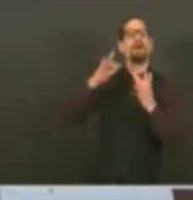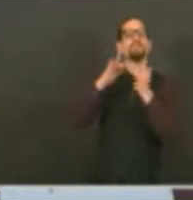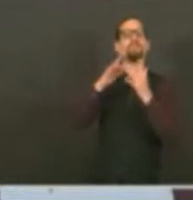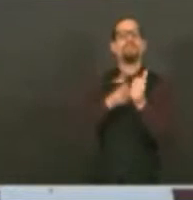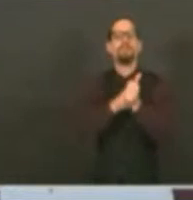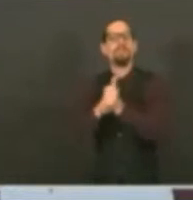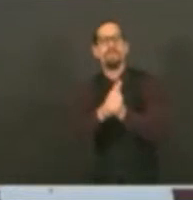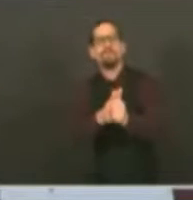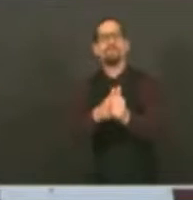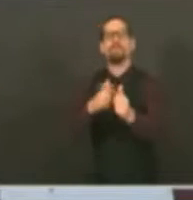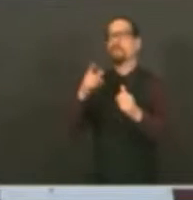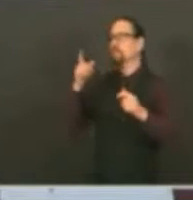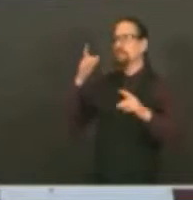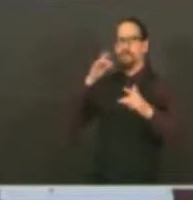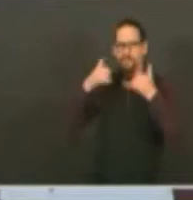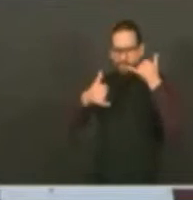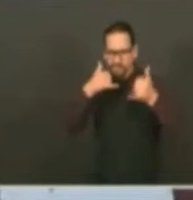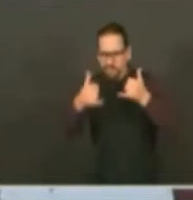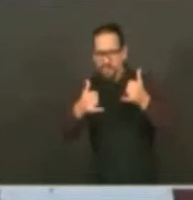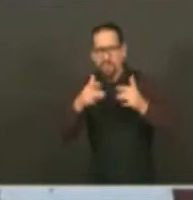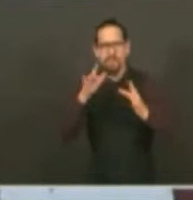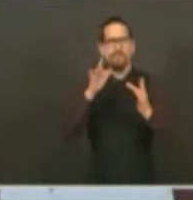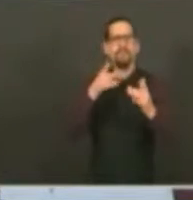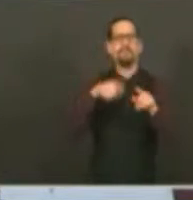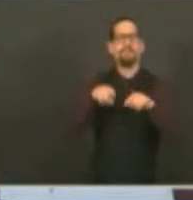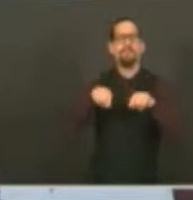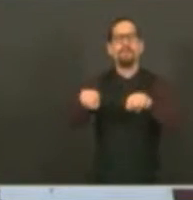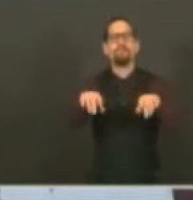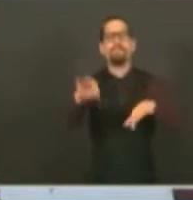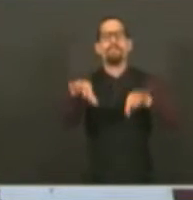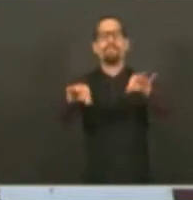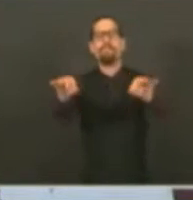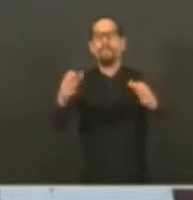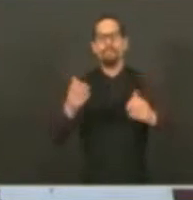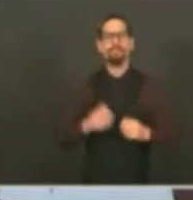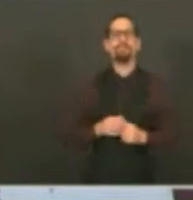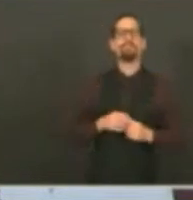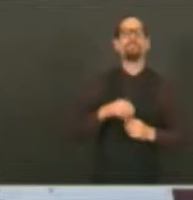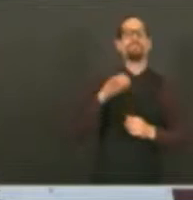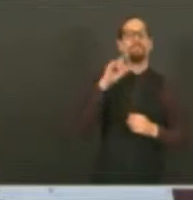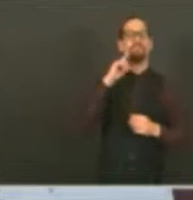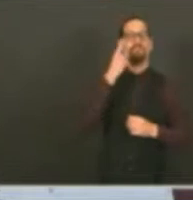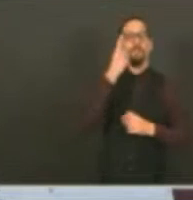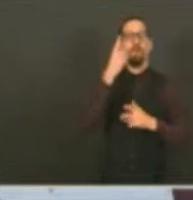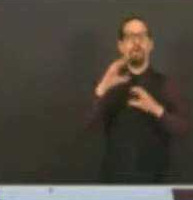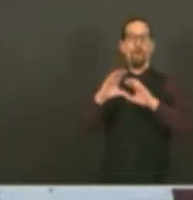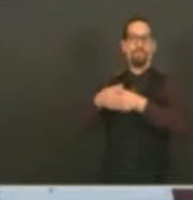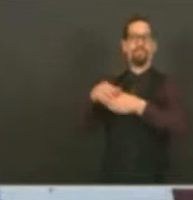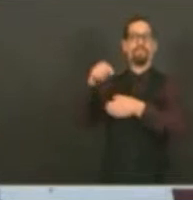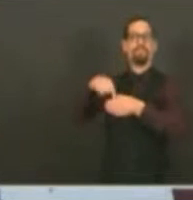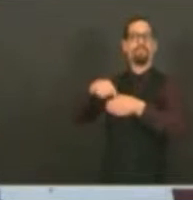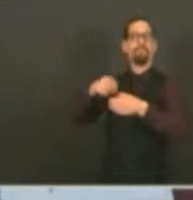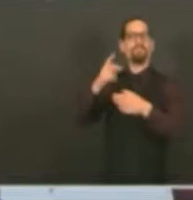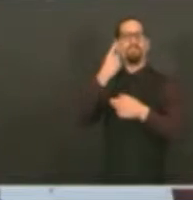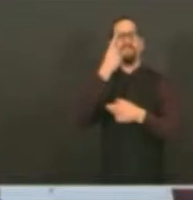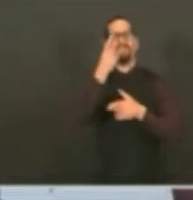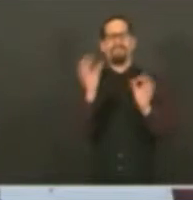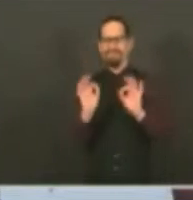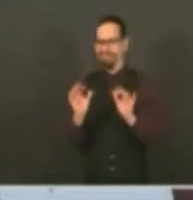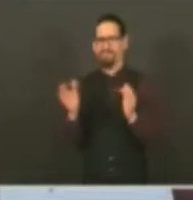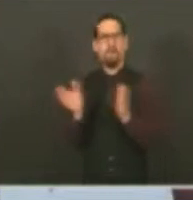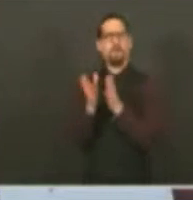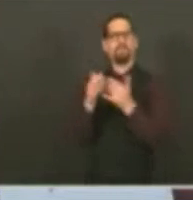see one party, like we have talked, you and I have talked about that one party in the East